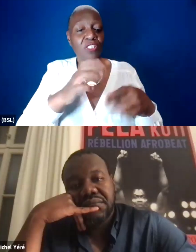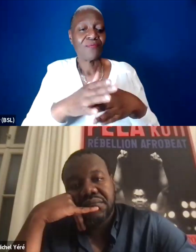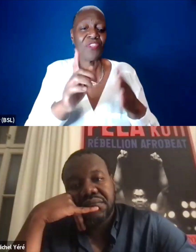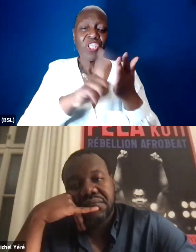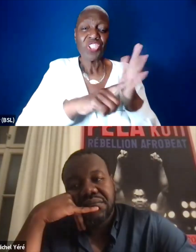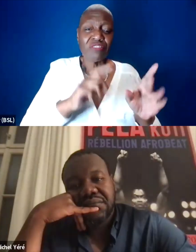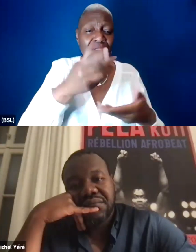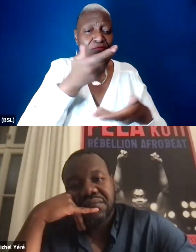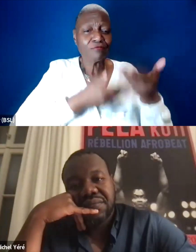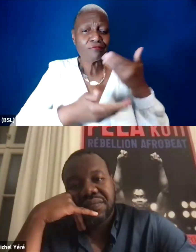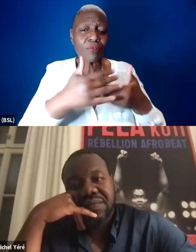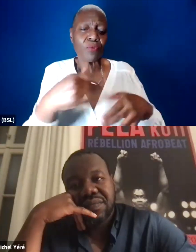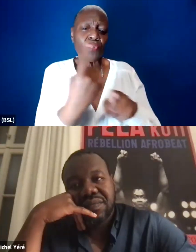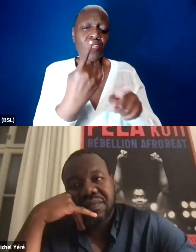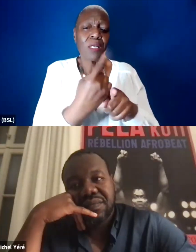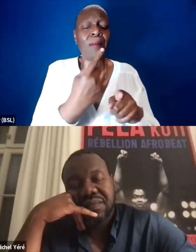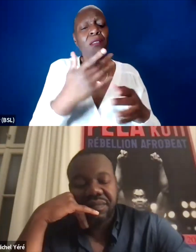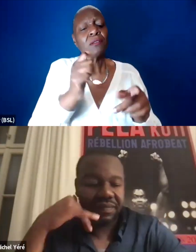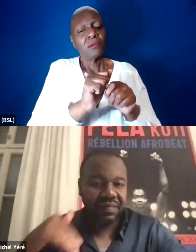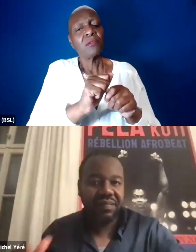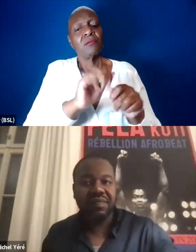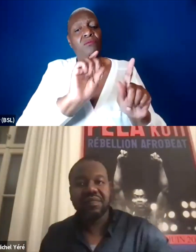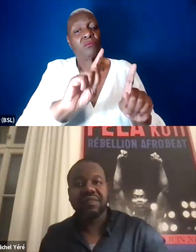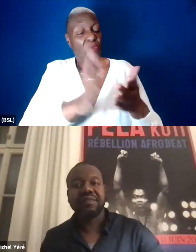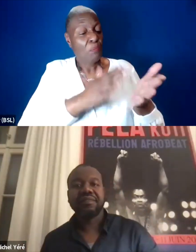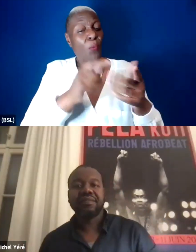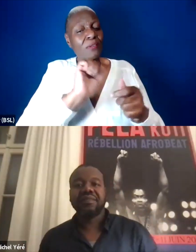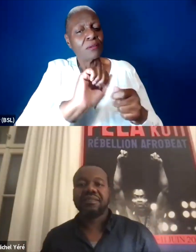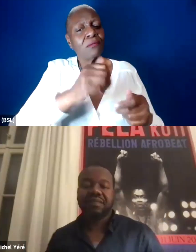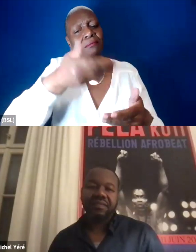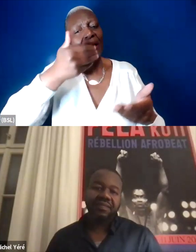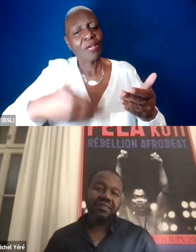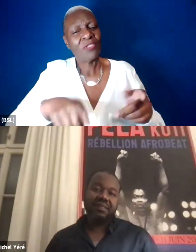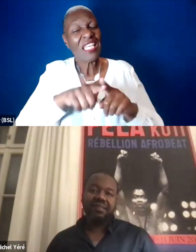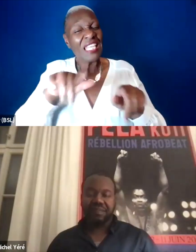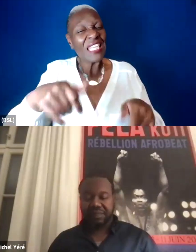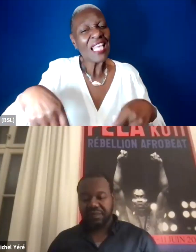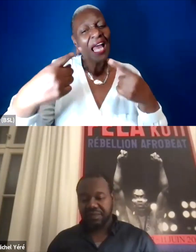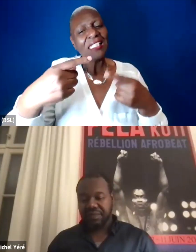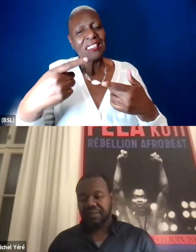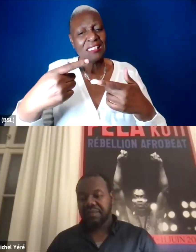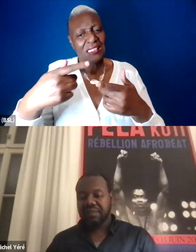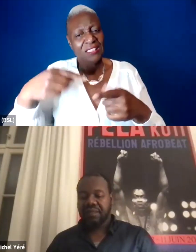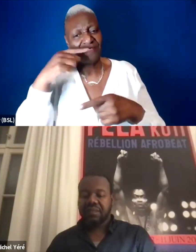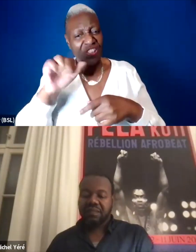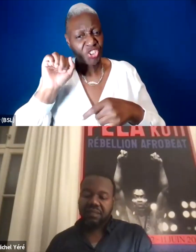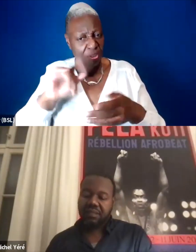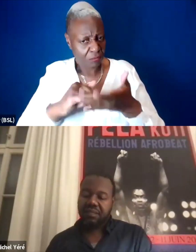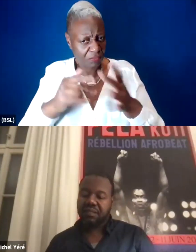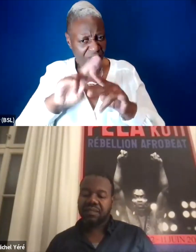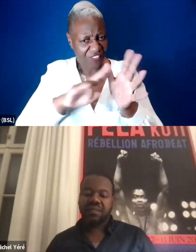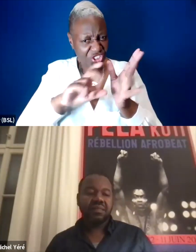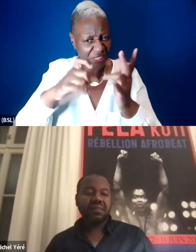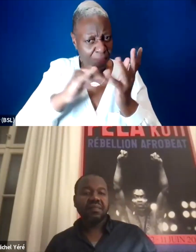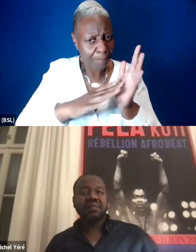a little bit about Missak Manouchian, his background, his anti-fascist activities, the book of poems, the only book of poems, and